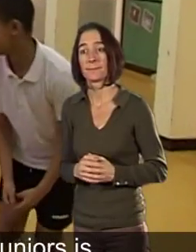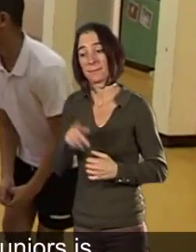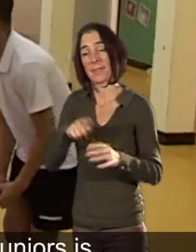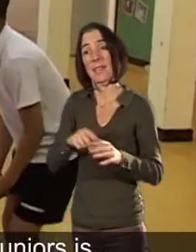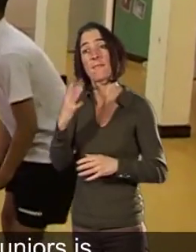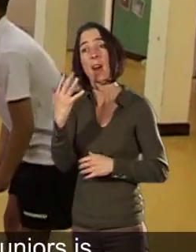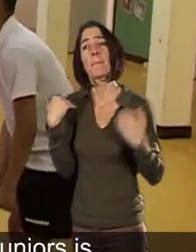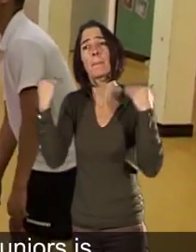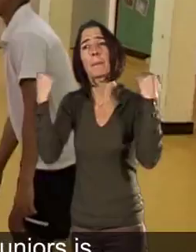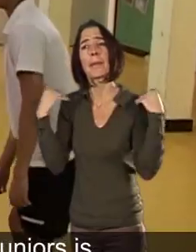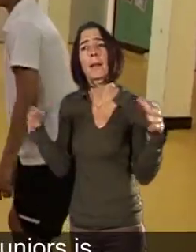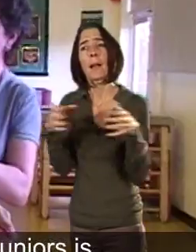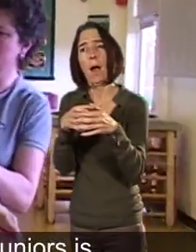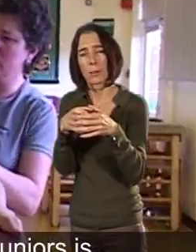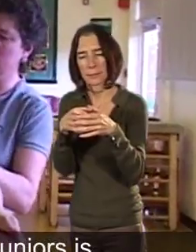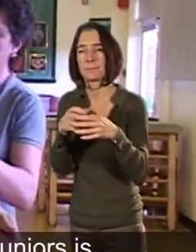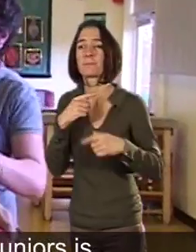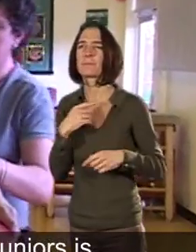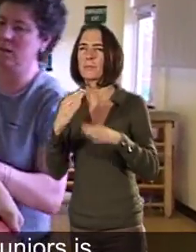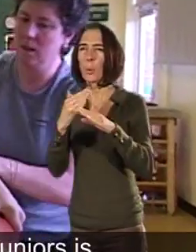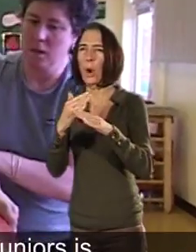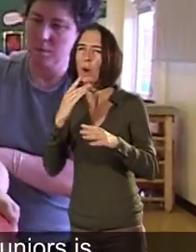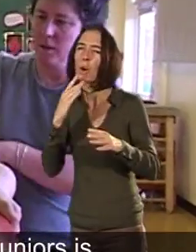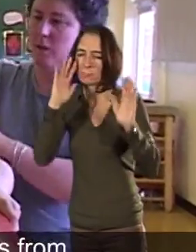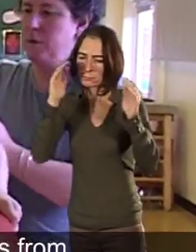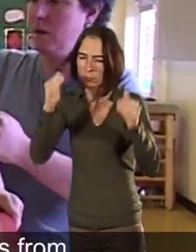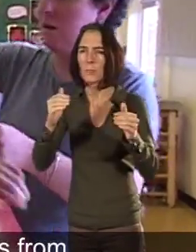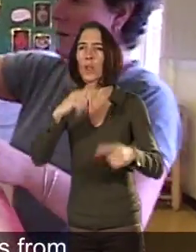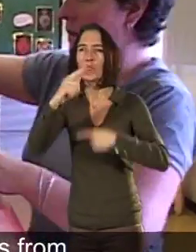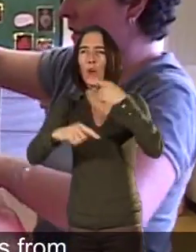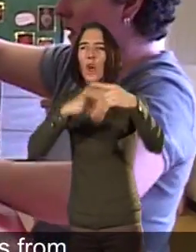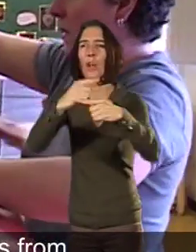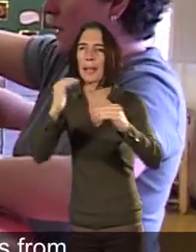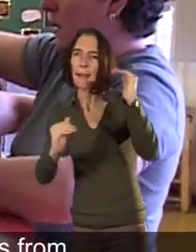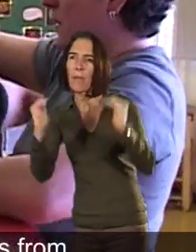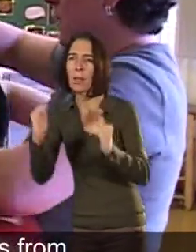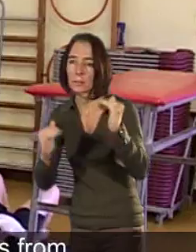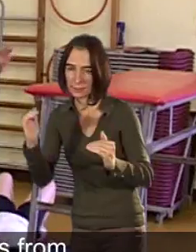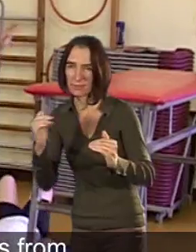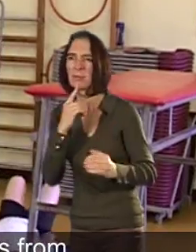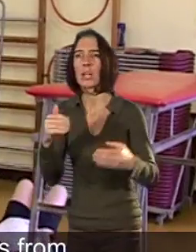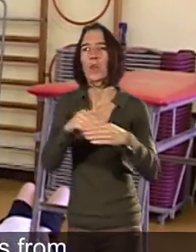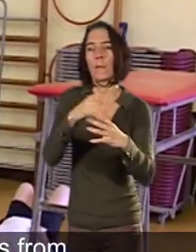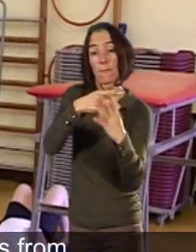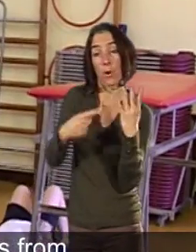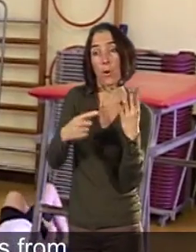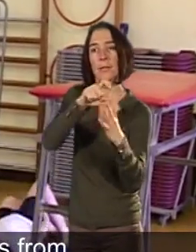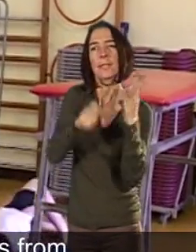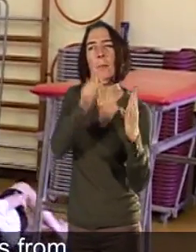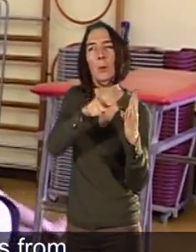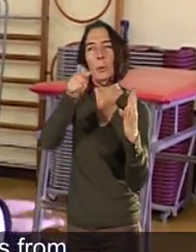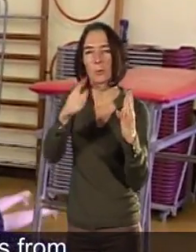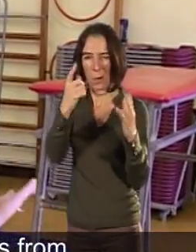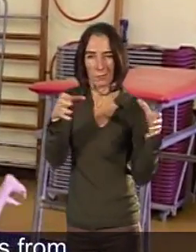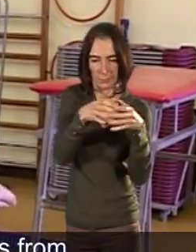lovely. This Year 5 PE class at Coatford Juniors is working on turning and levels. The class includes 4 disabled pupils from Coatford